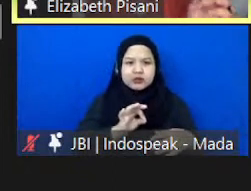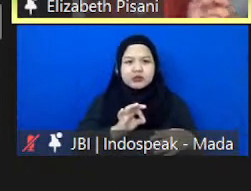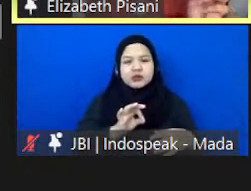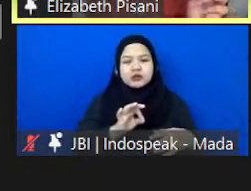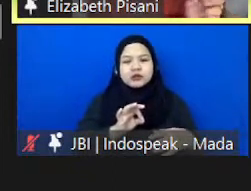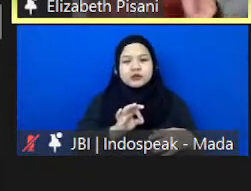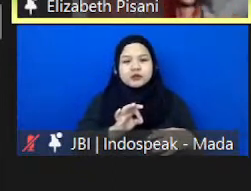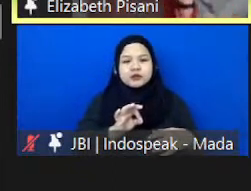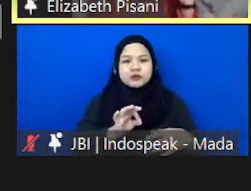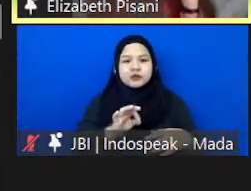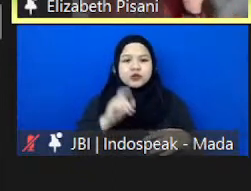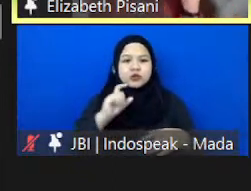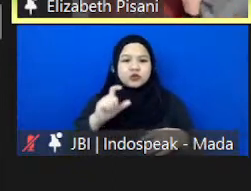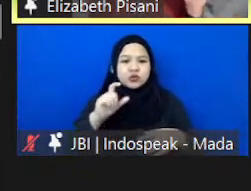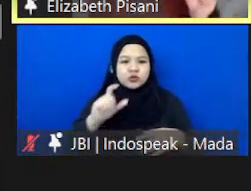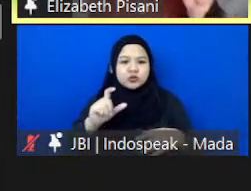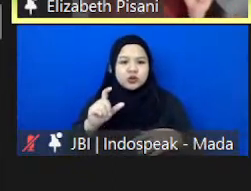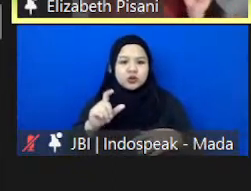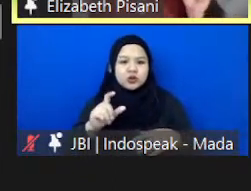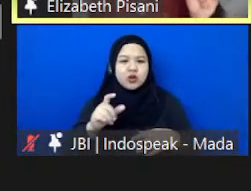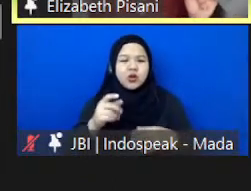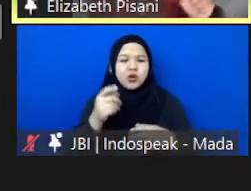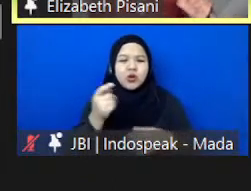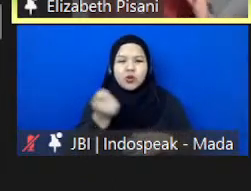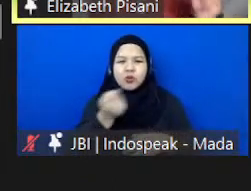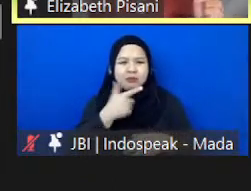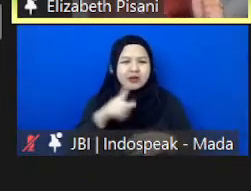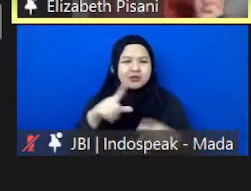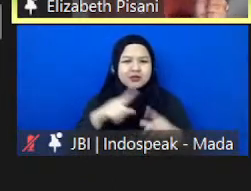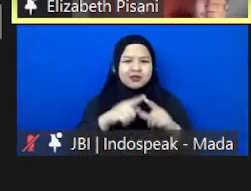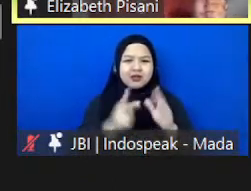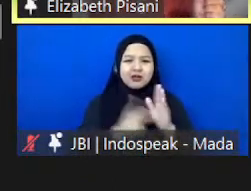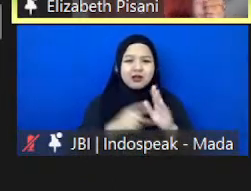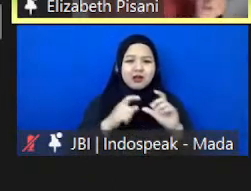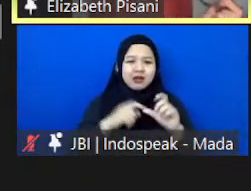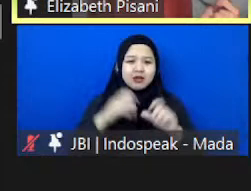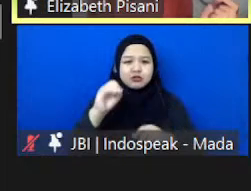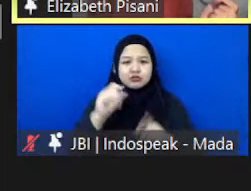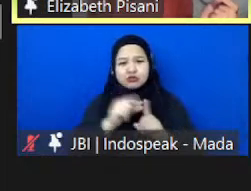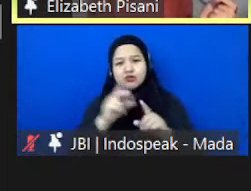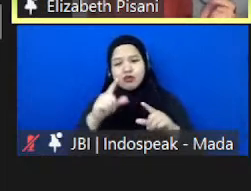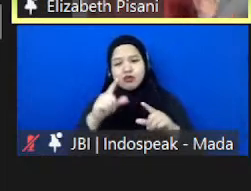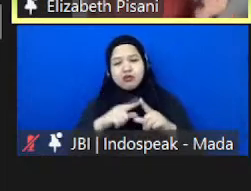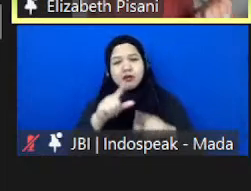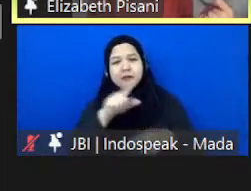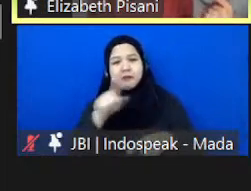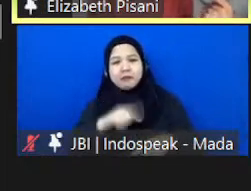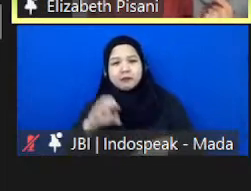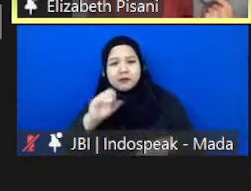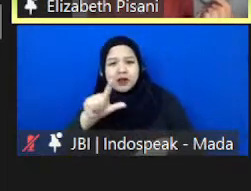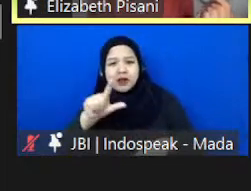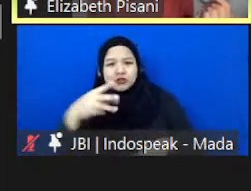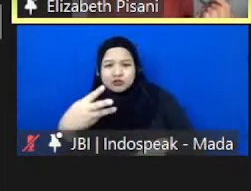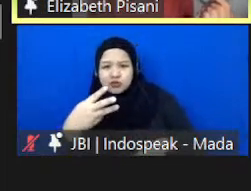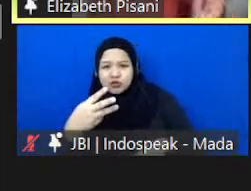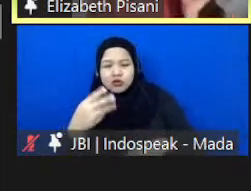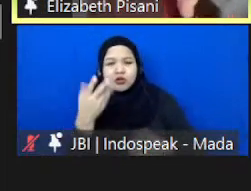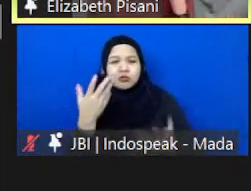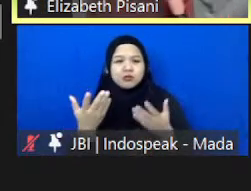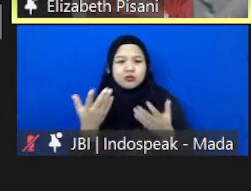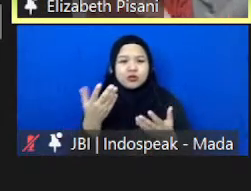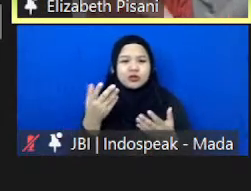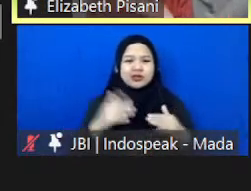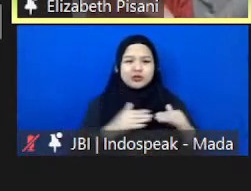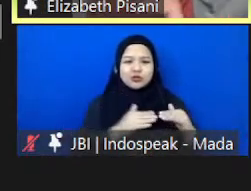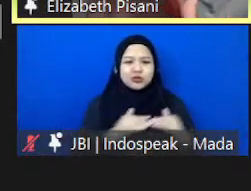lansoprazole, for example, at such a tiny price and to quality? Are they cutting costs? Might they be substandard? At